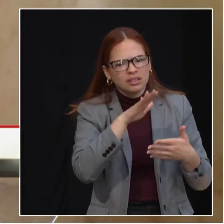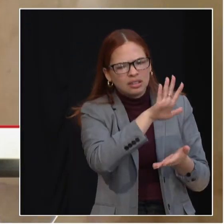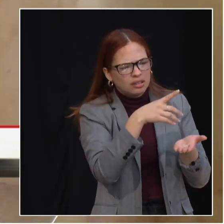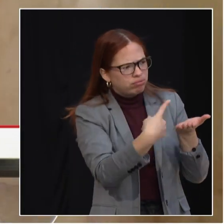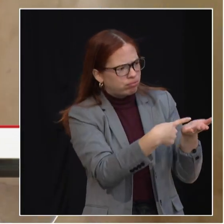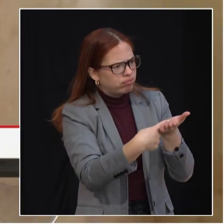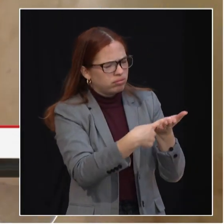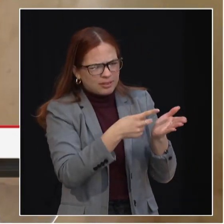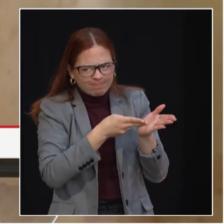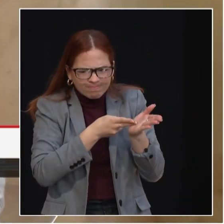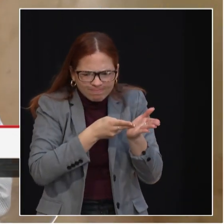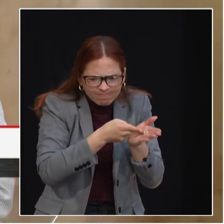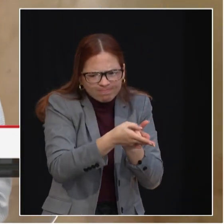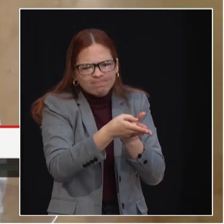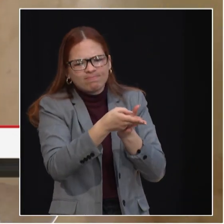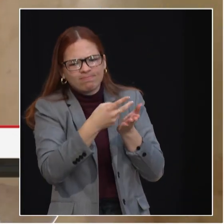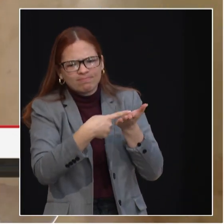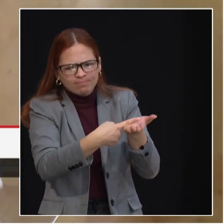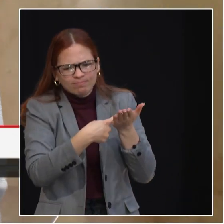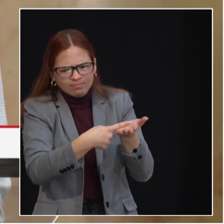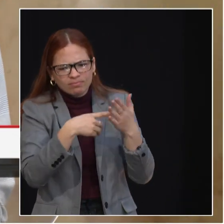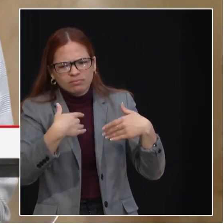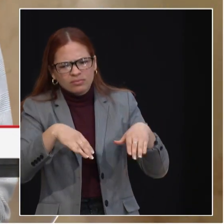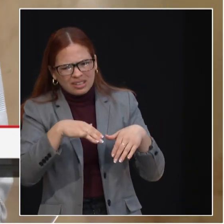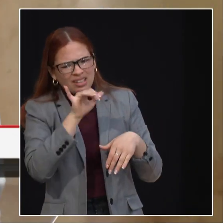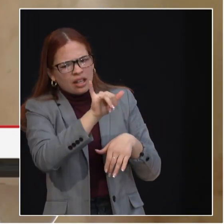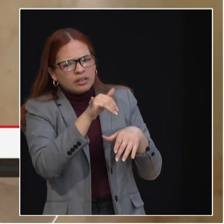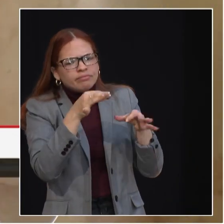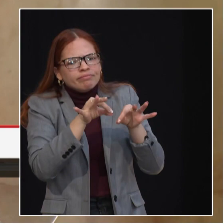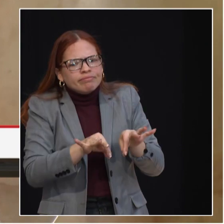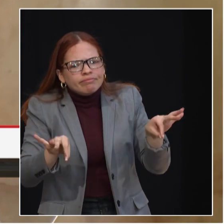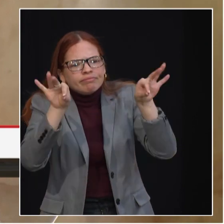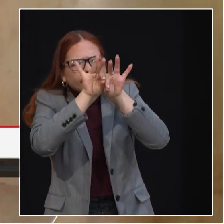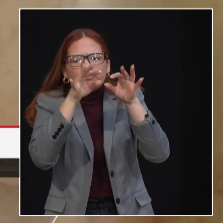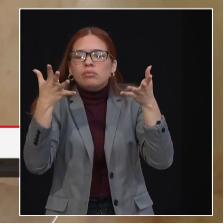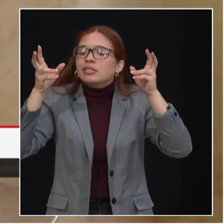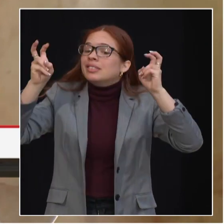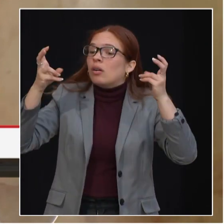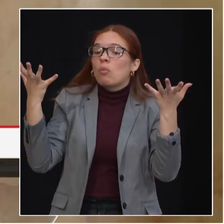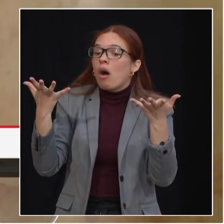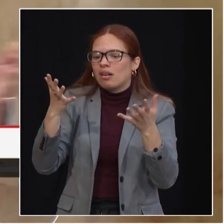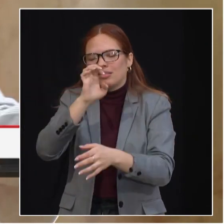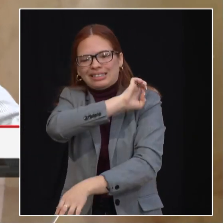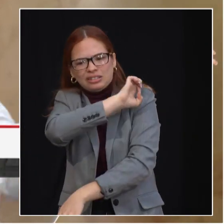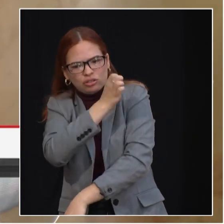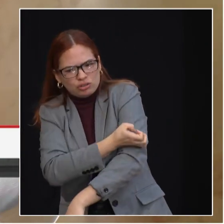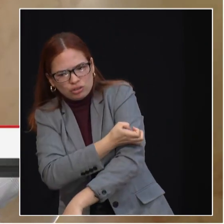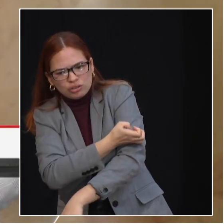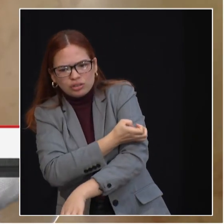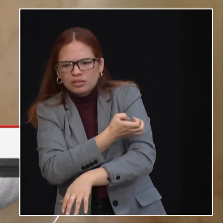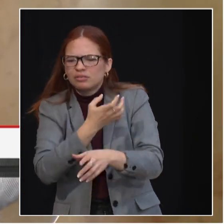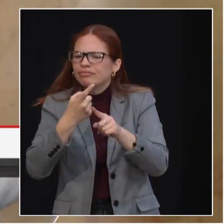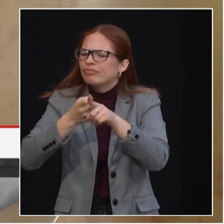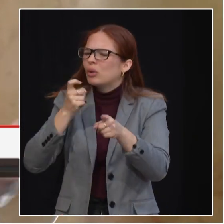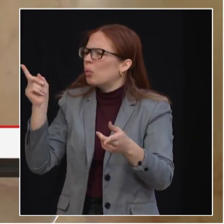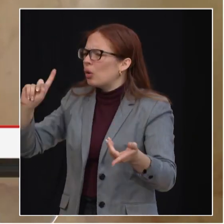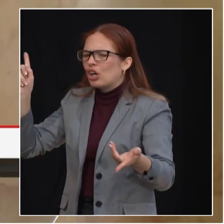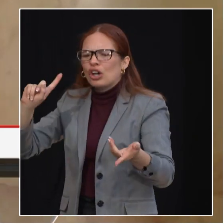really important, and that's energy. And where does energy come from? It comes from